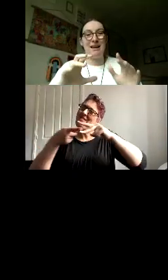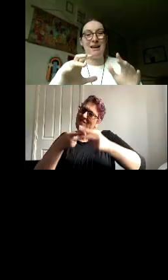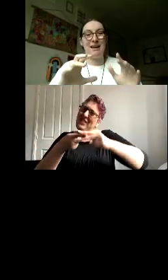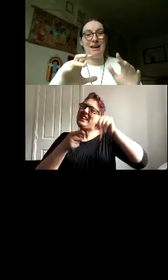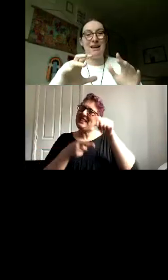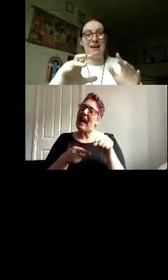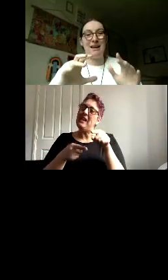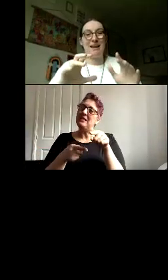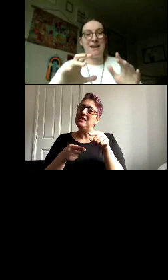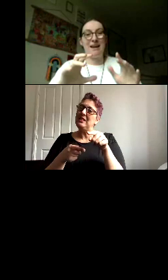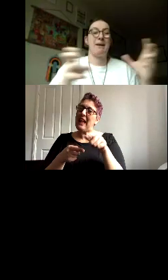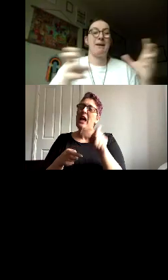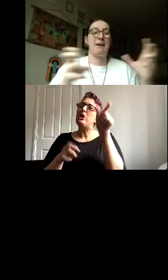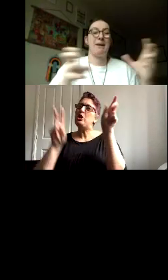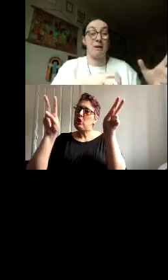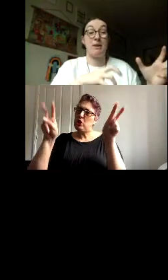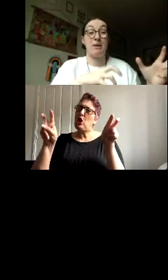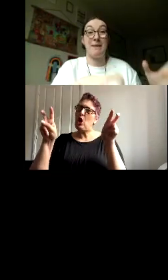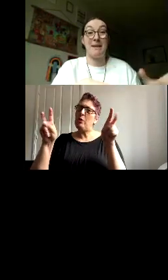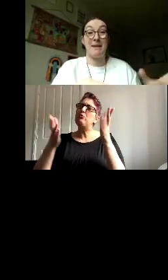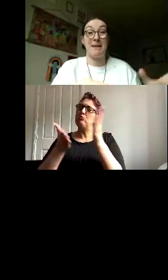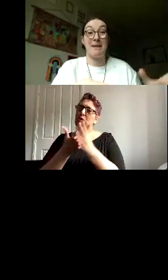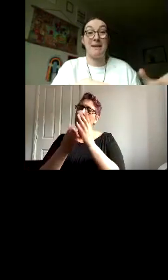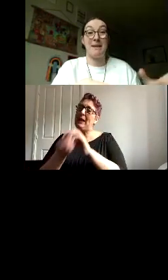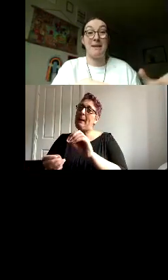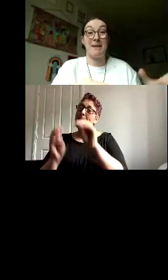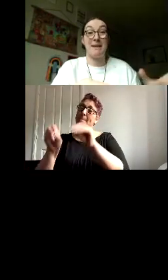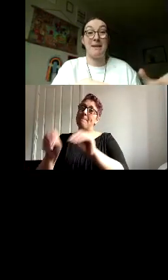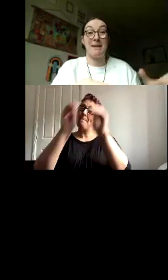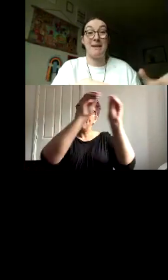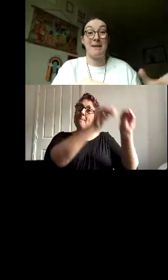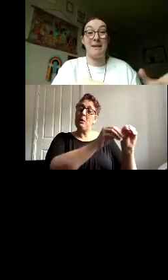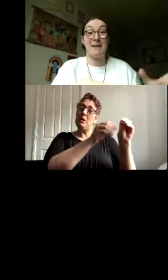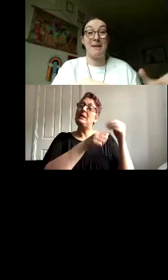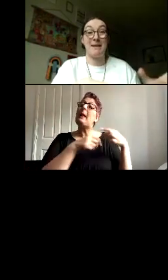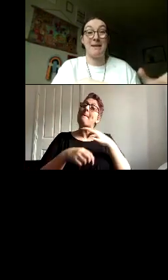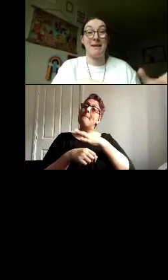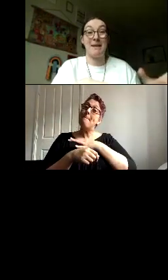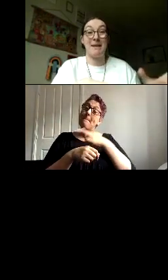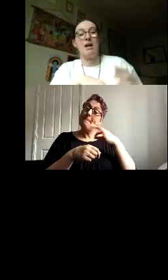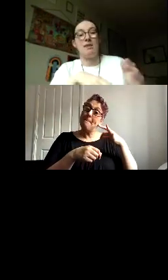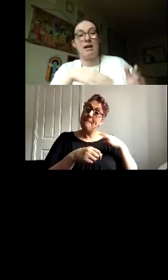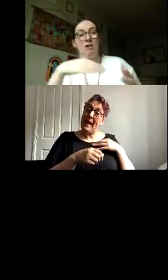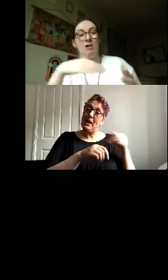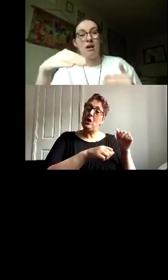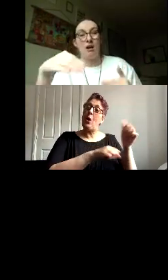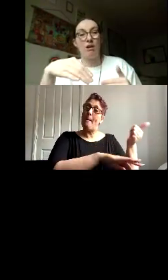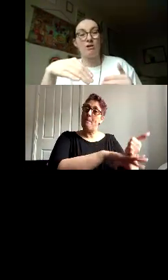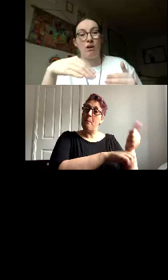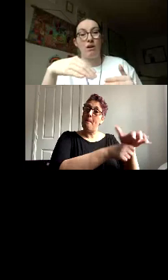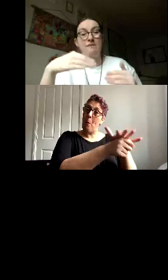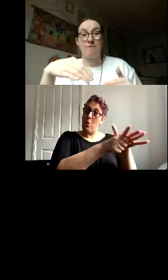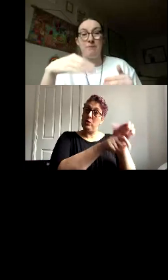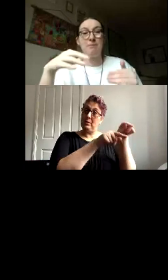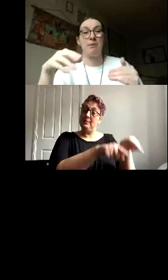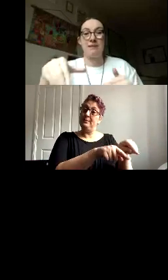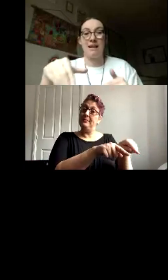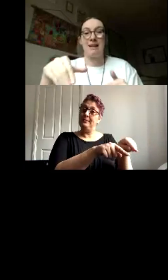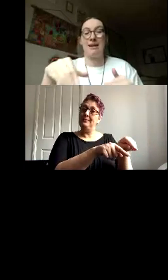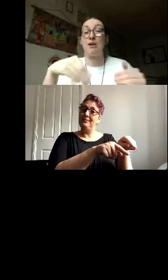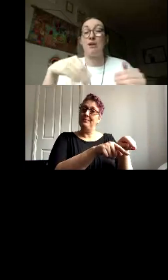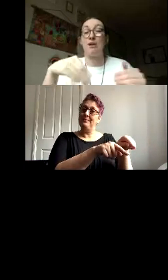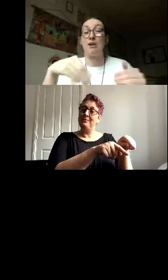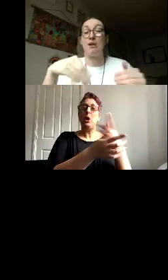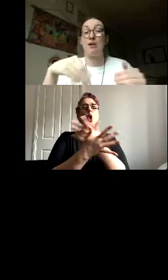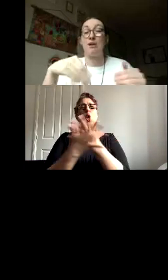an outdated term that belongs with the medical model of disability. There are a lot of deaf people,